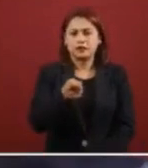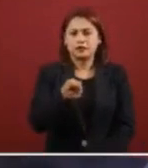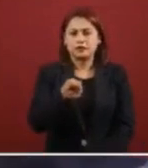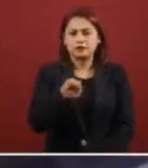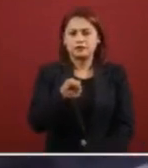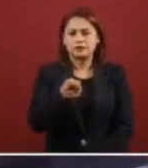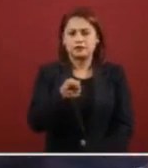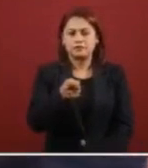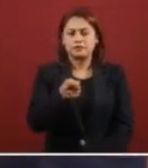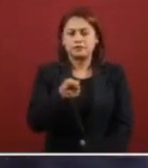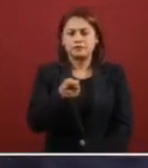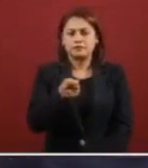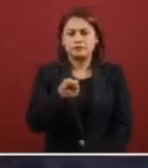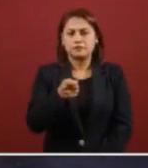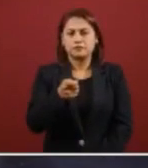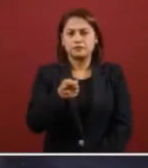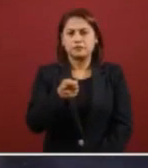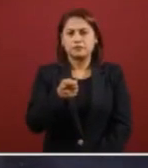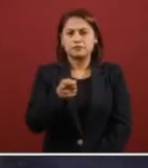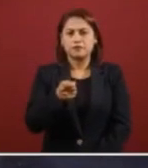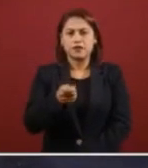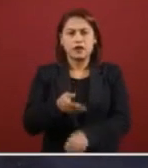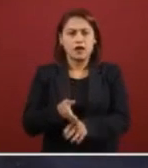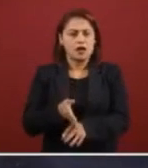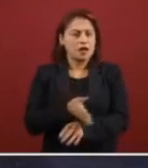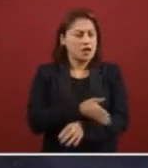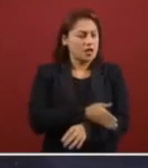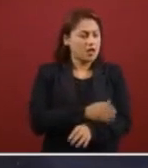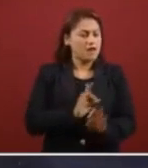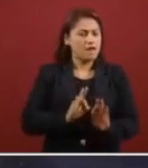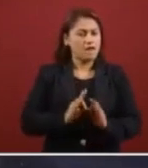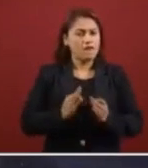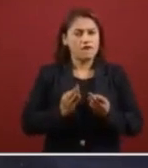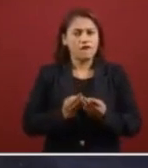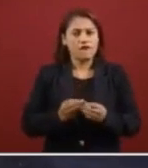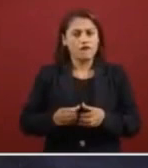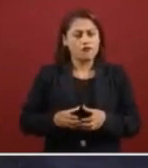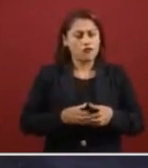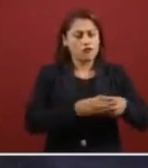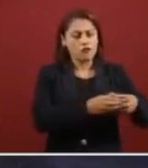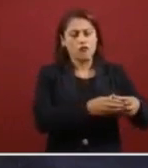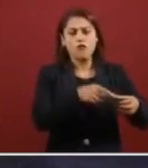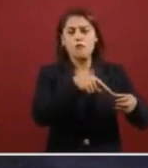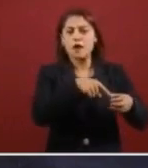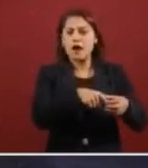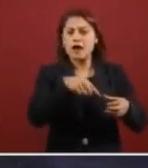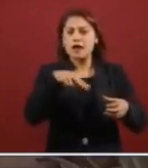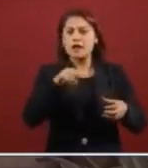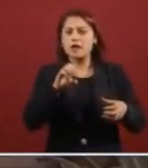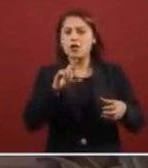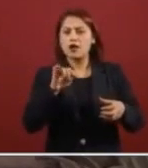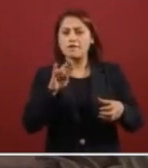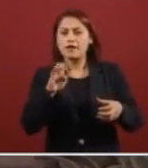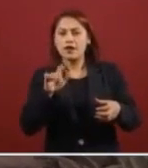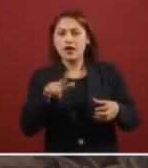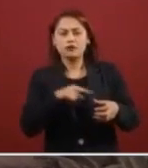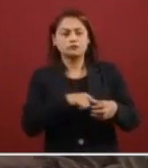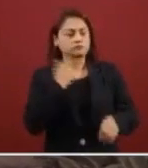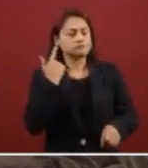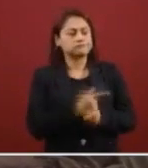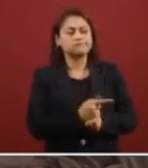was to condemn them to the regimen of the neoliberal that